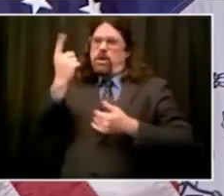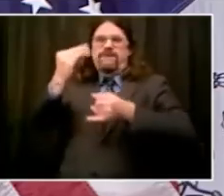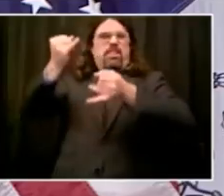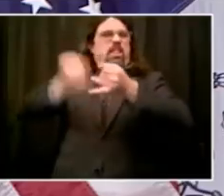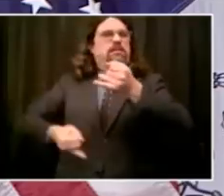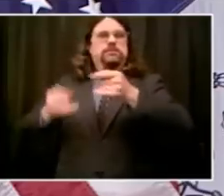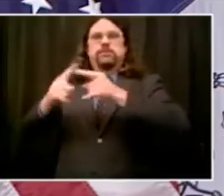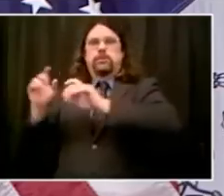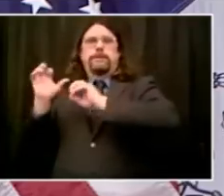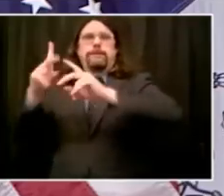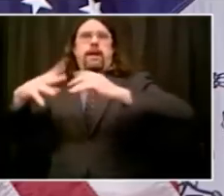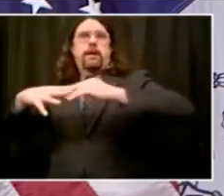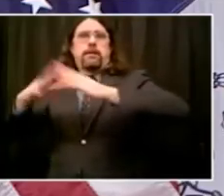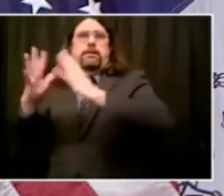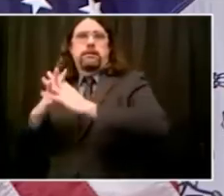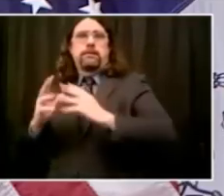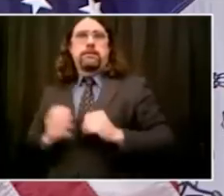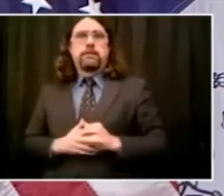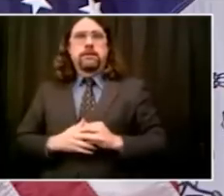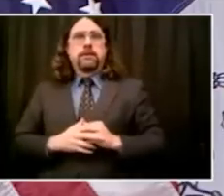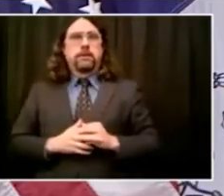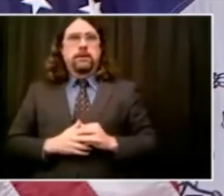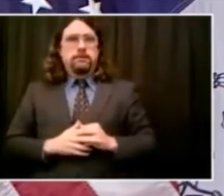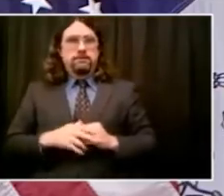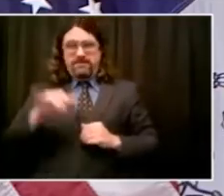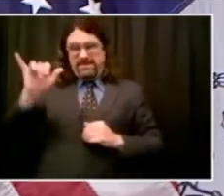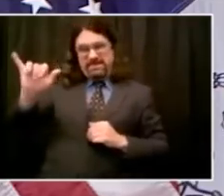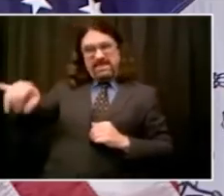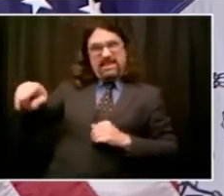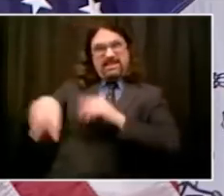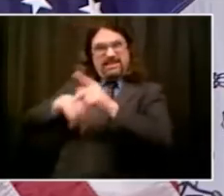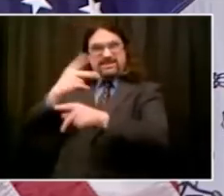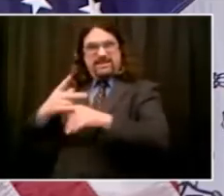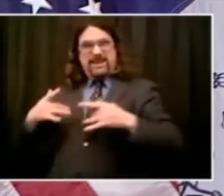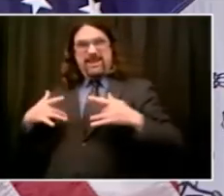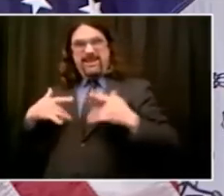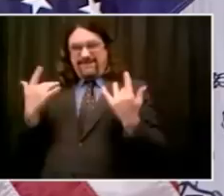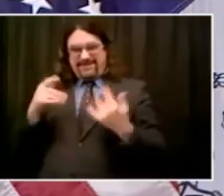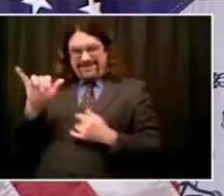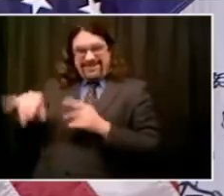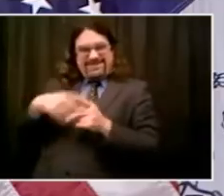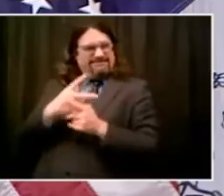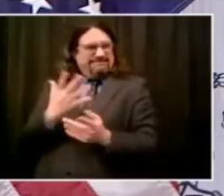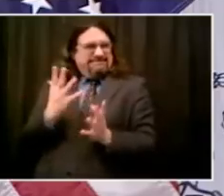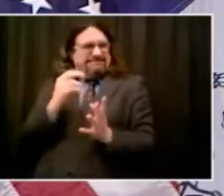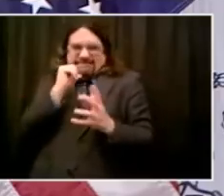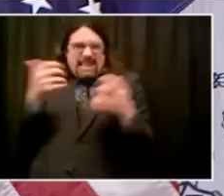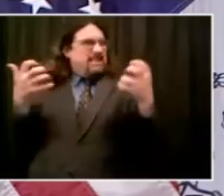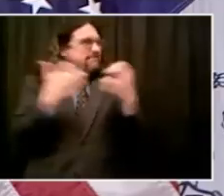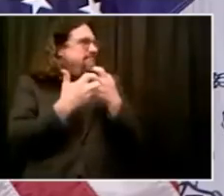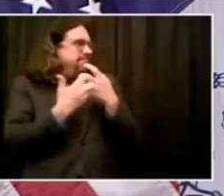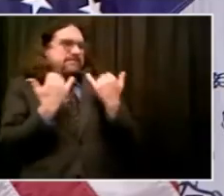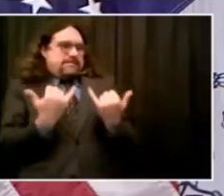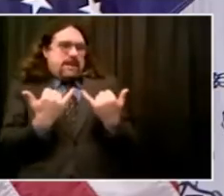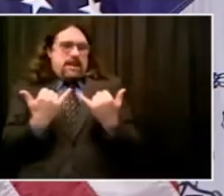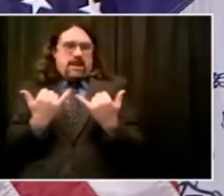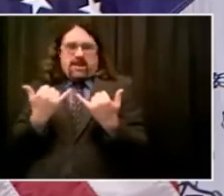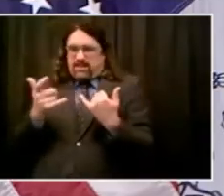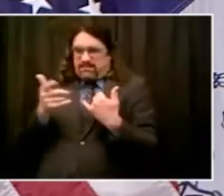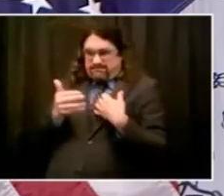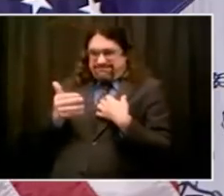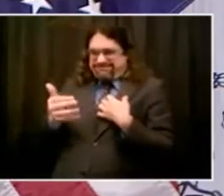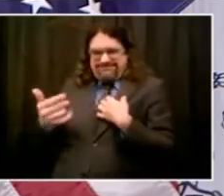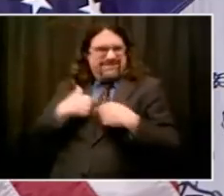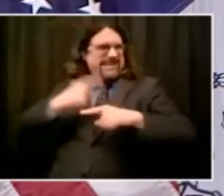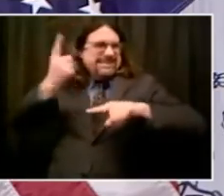we also, we're watching this disease daily and always going to hold out the hope that things move faster rather than slower. But